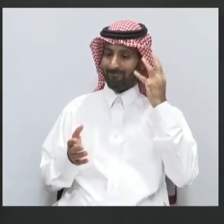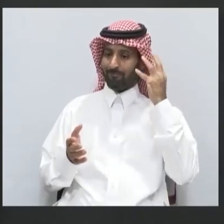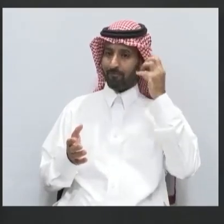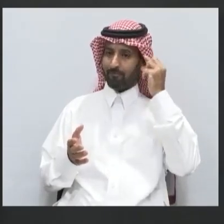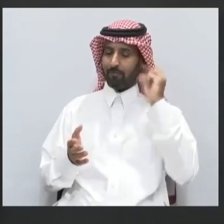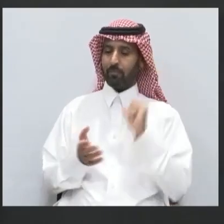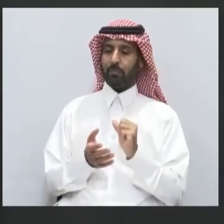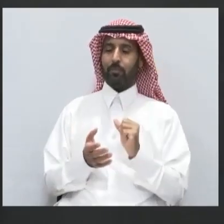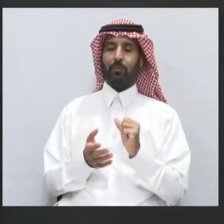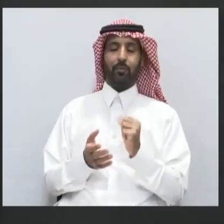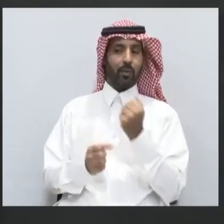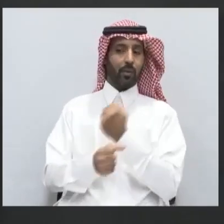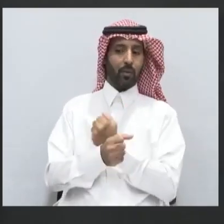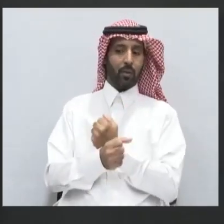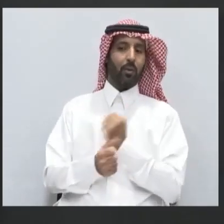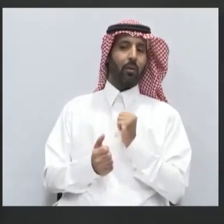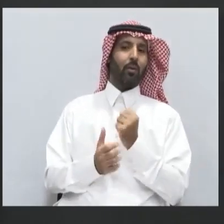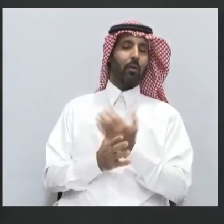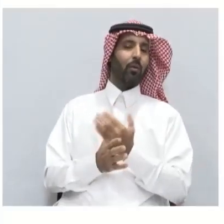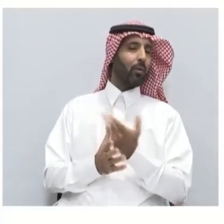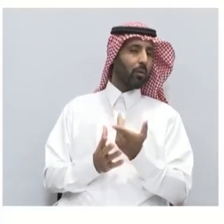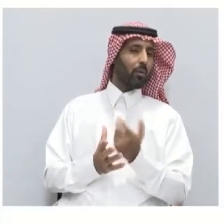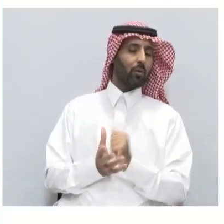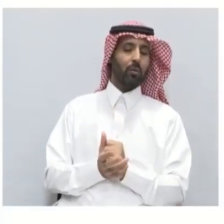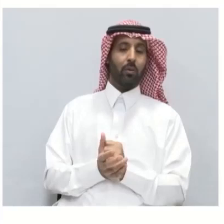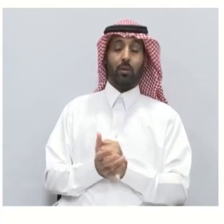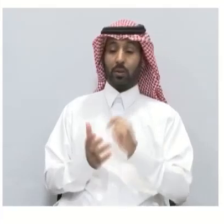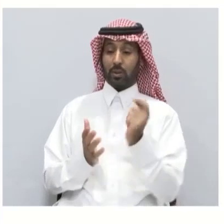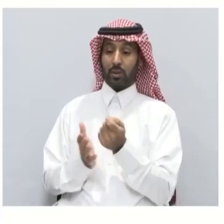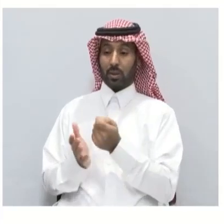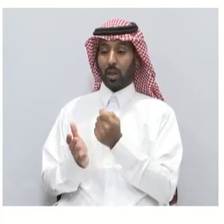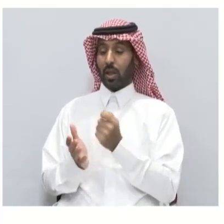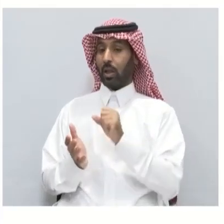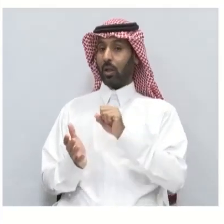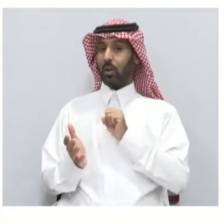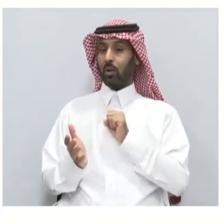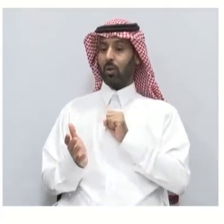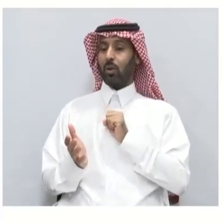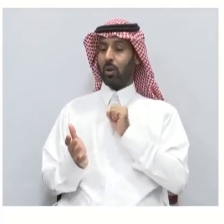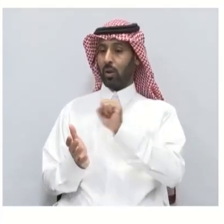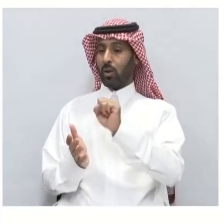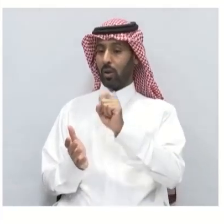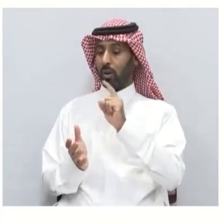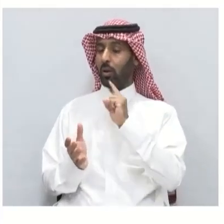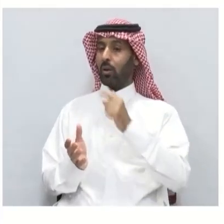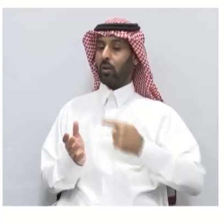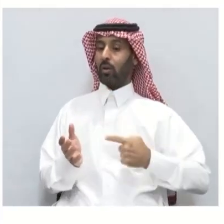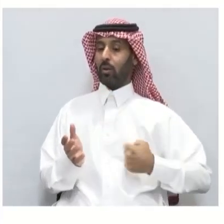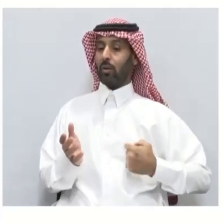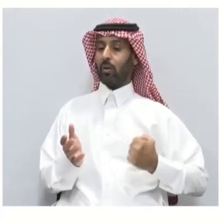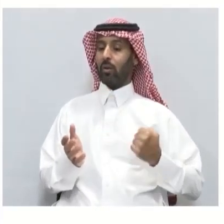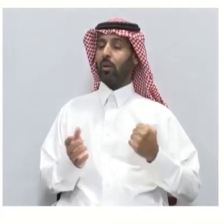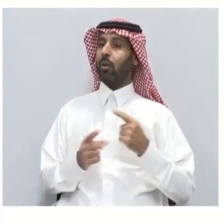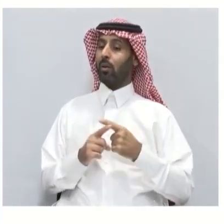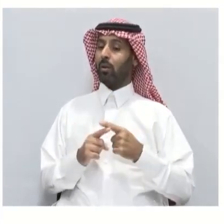caught him. So what's the mistake here? He signed his own name, not the name on the card, because the